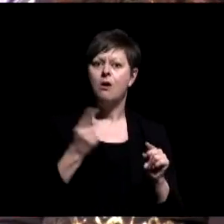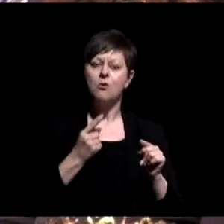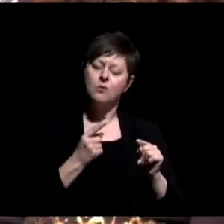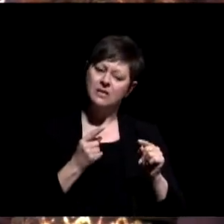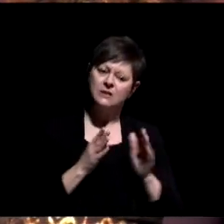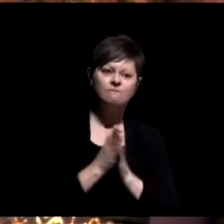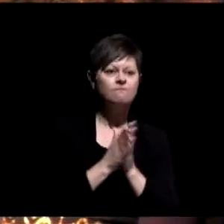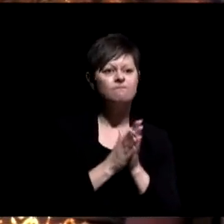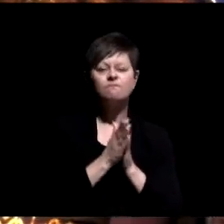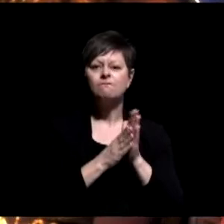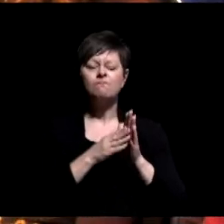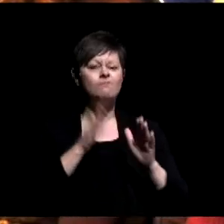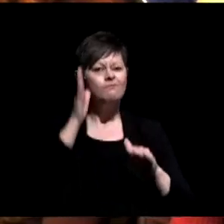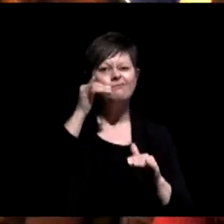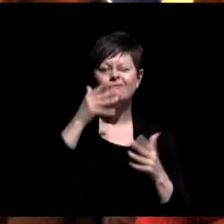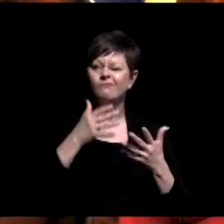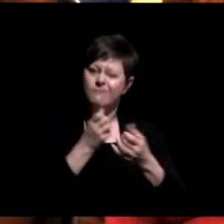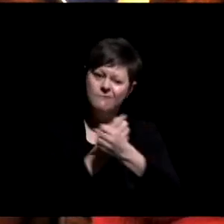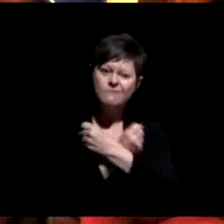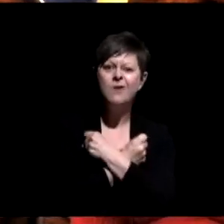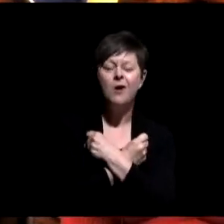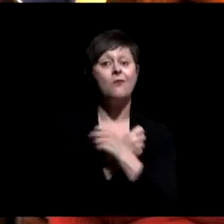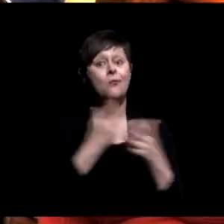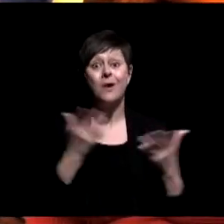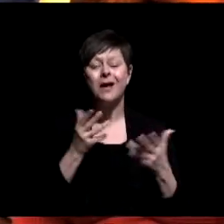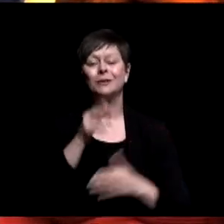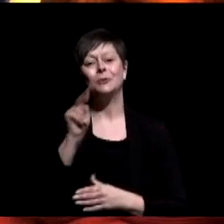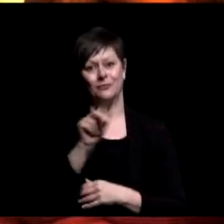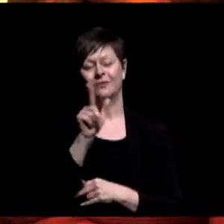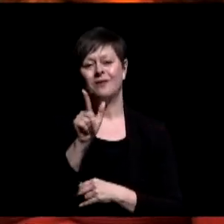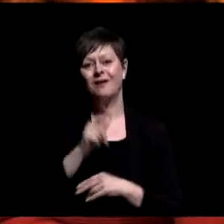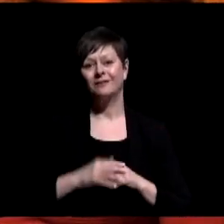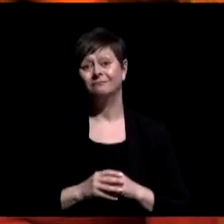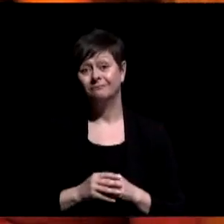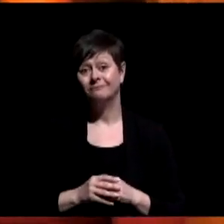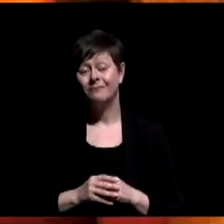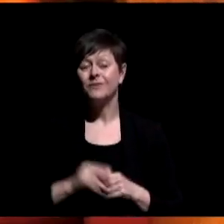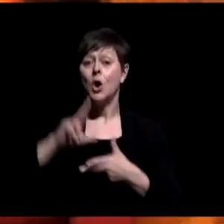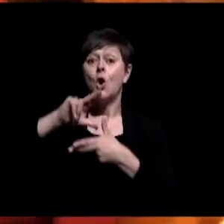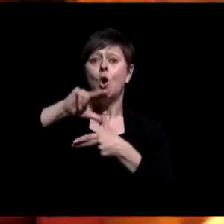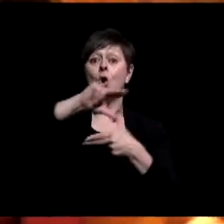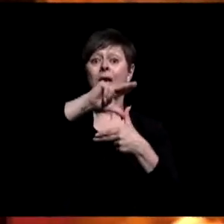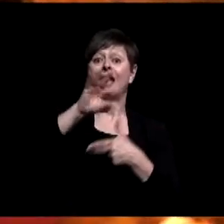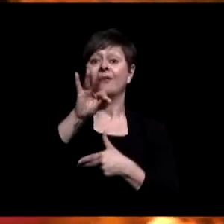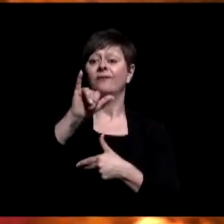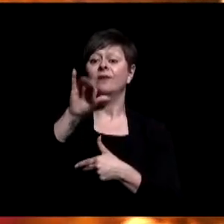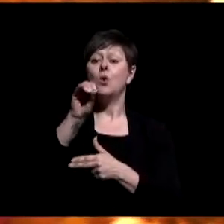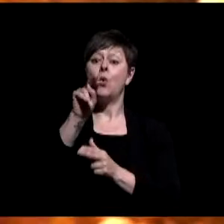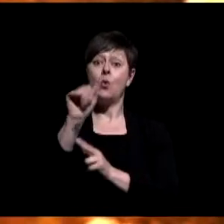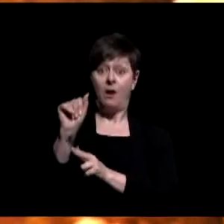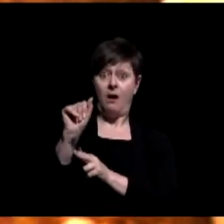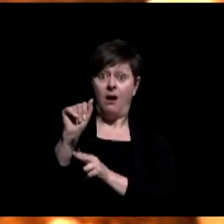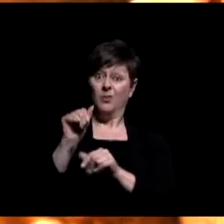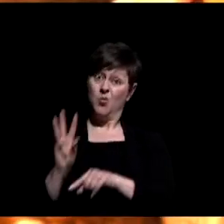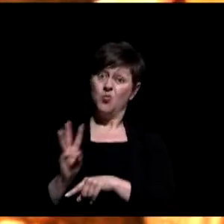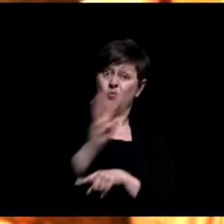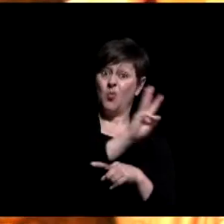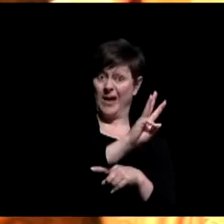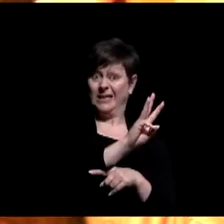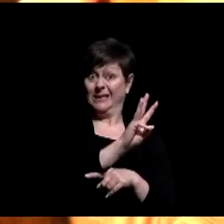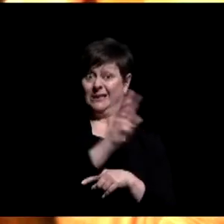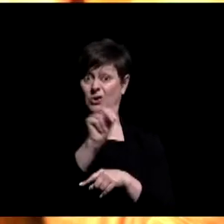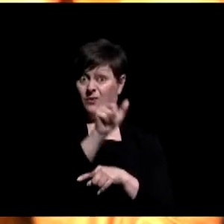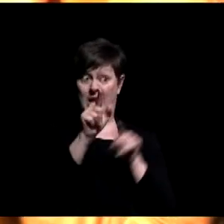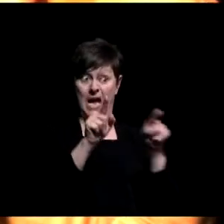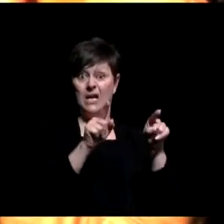drive, and love for Newfoundland and Labrador. When Hurricane Fiona ravaged the west coast of our province, we were